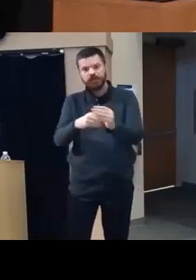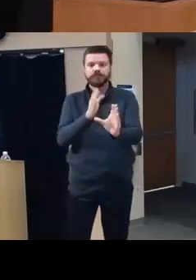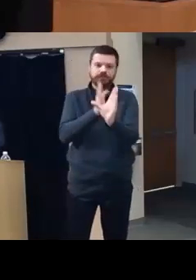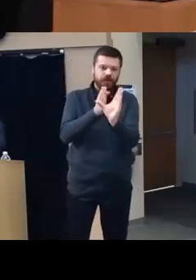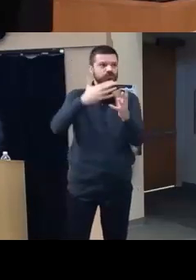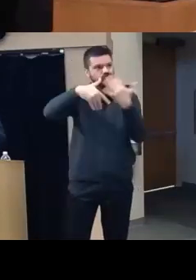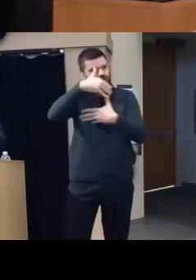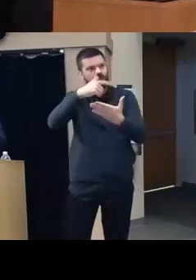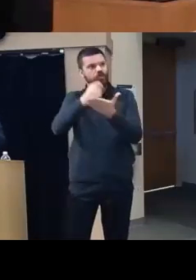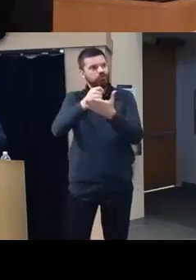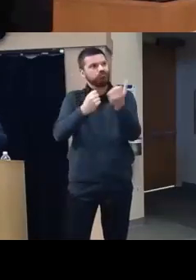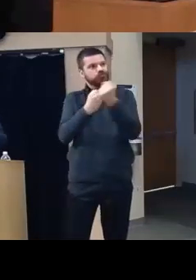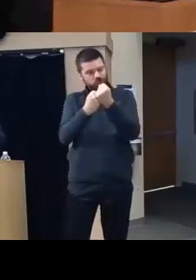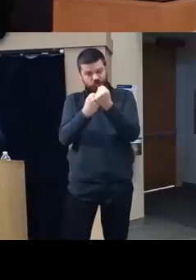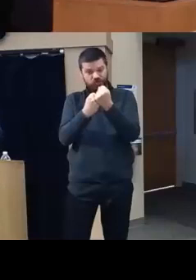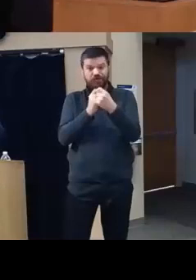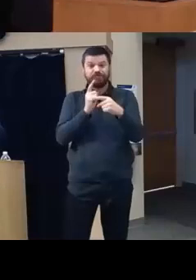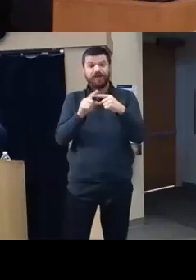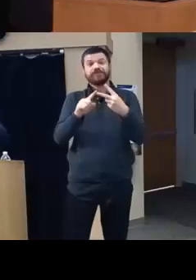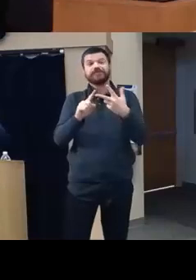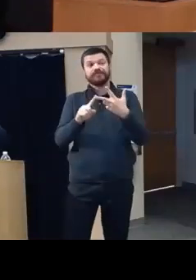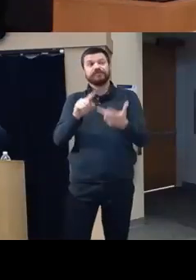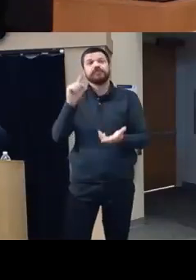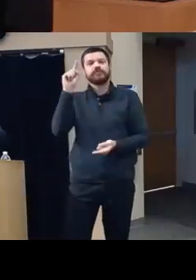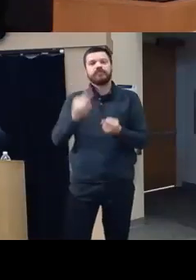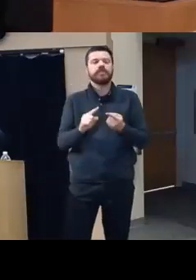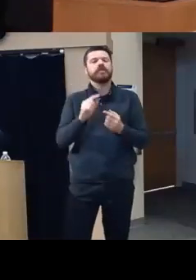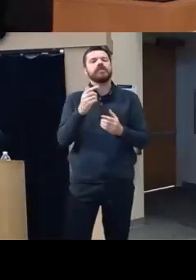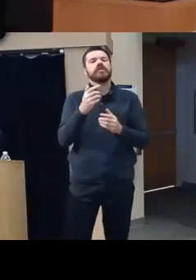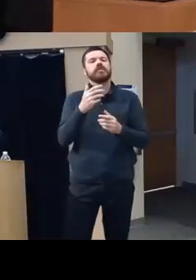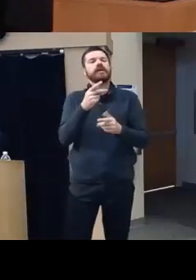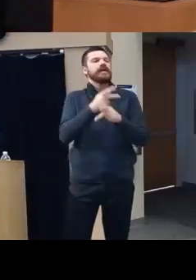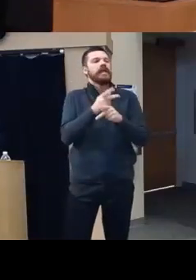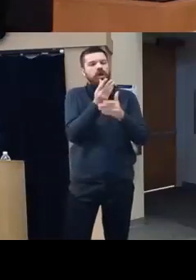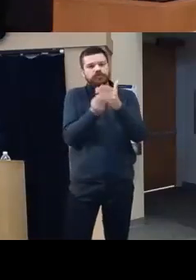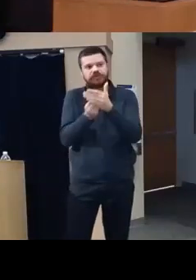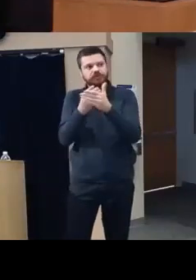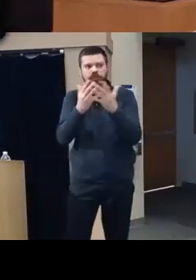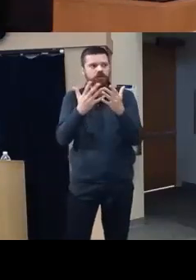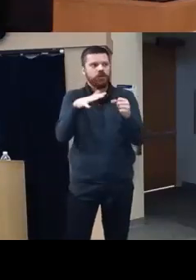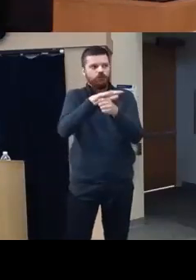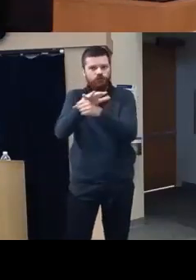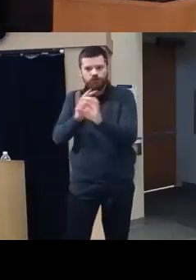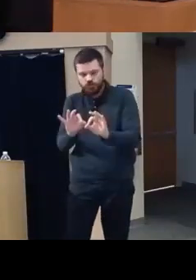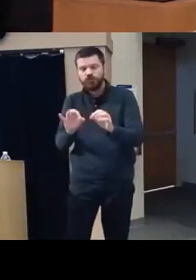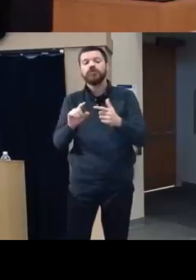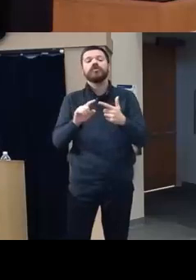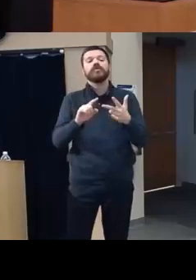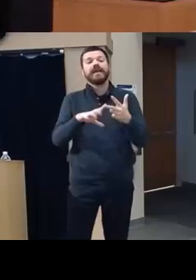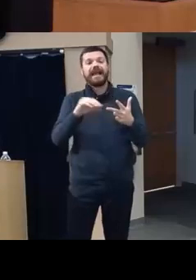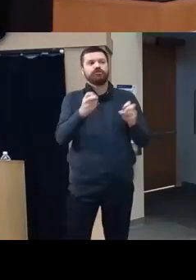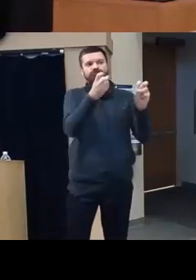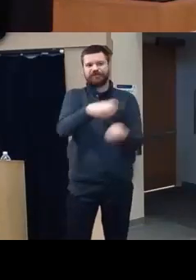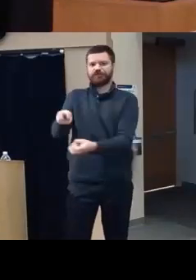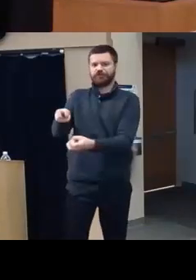therapeutic supports, while we're also decreasing gaps in care, decreasing challenges with transitions of